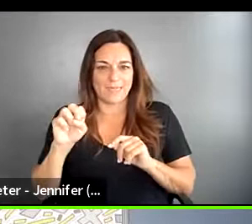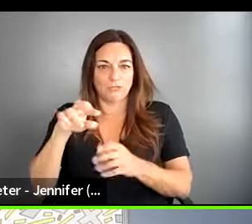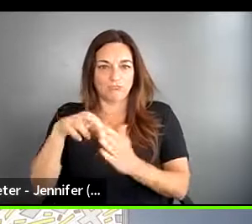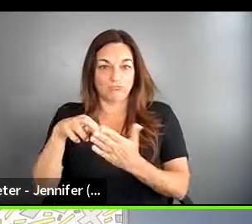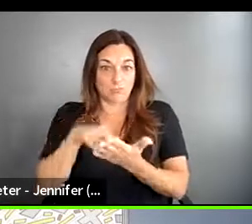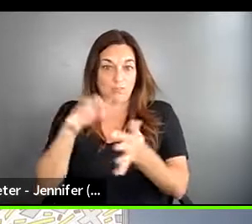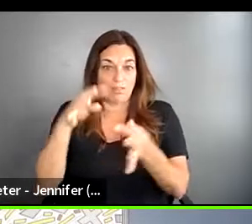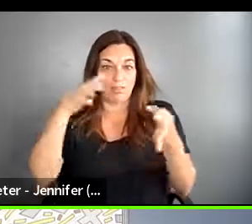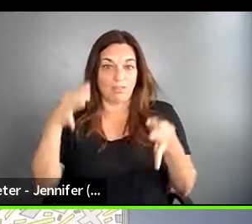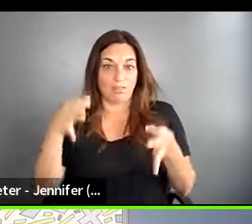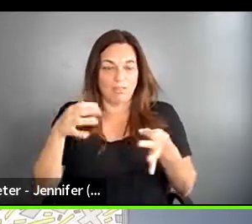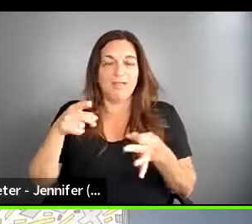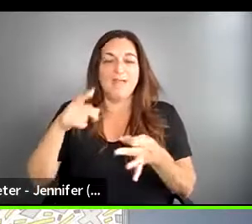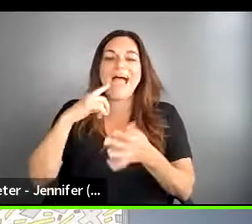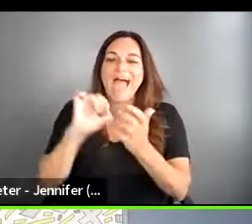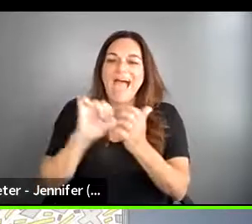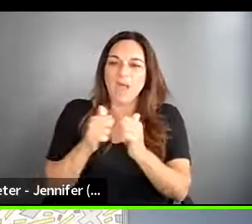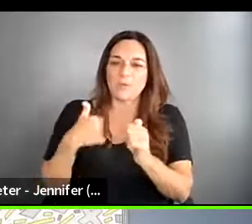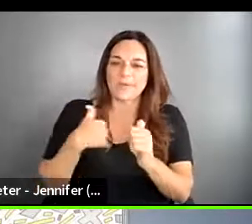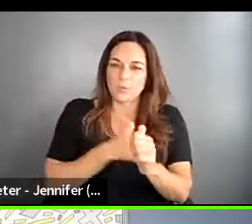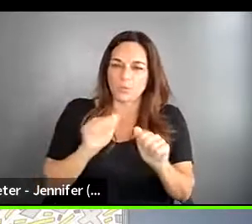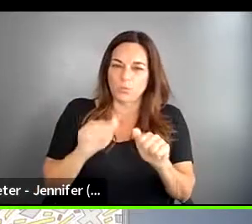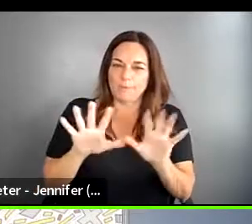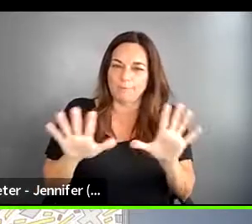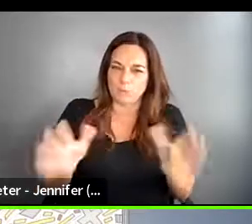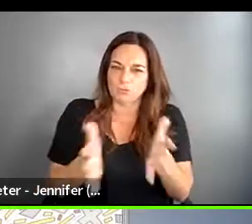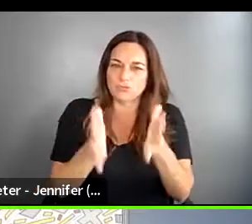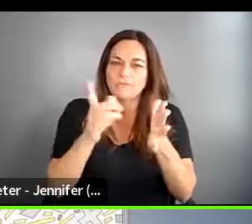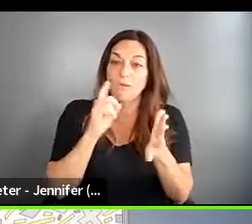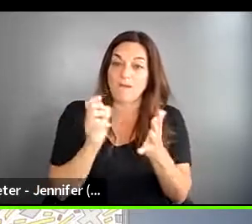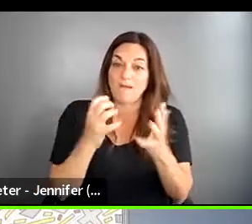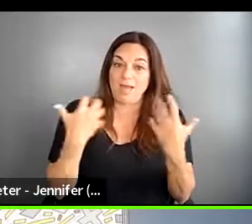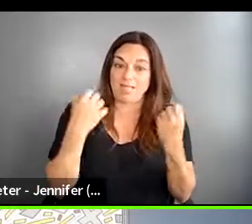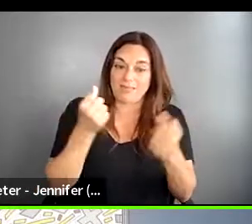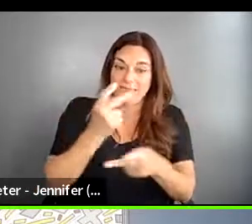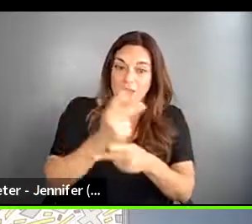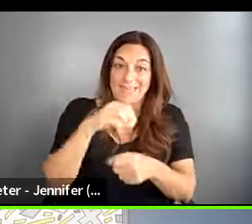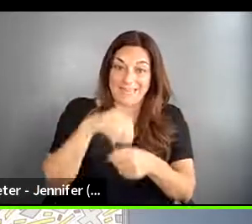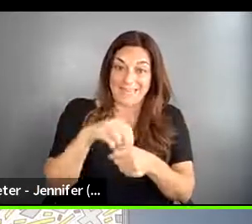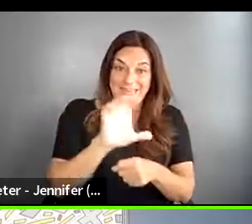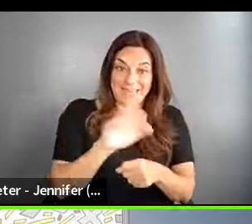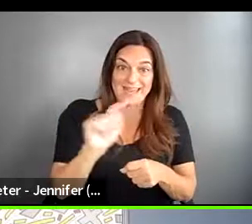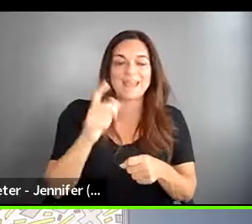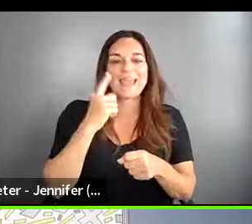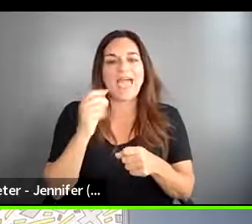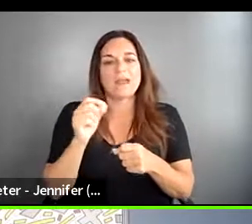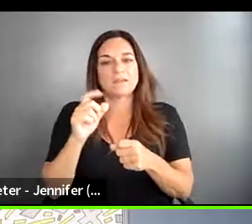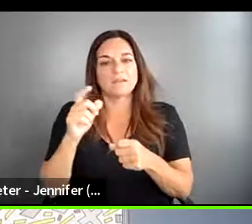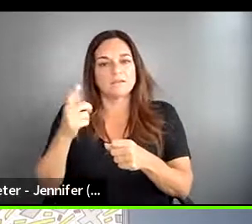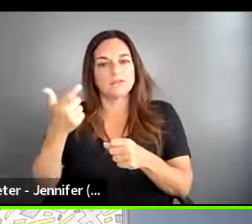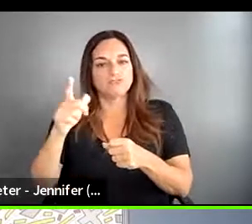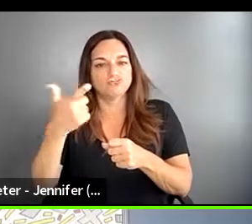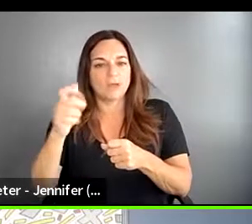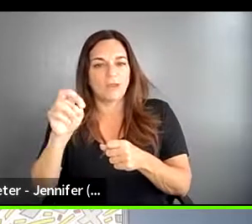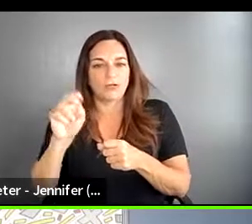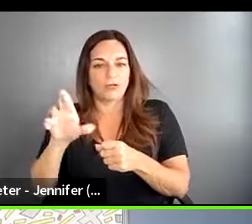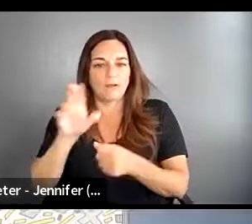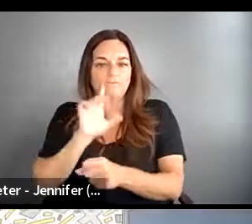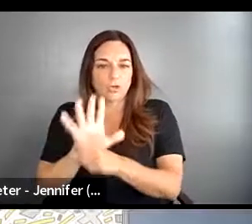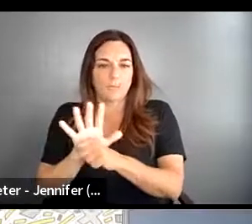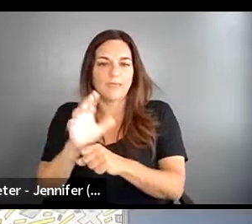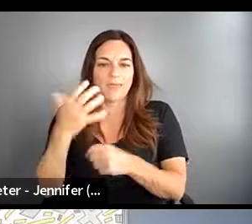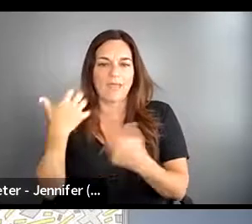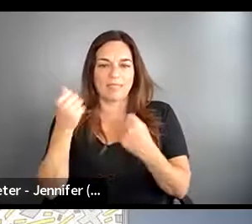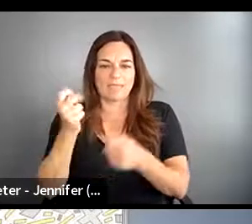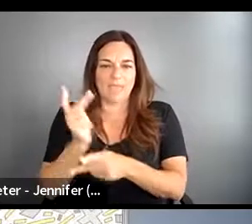expanded abortion healthcare in Connecticut, as well as protections for gender-affirming healthcare as well?